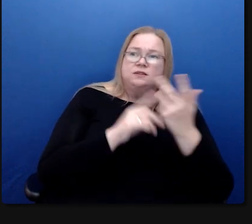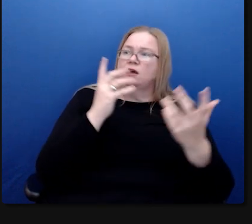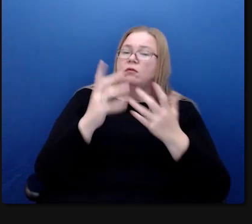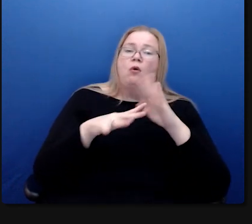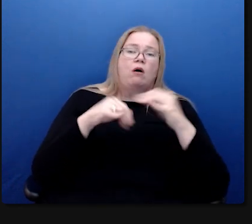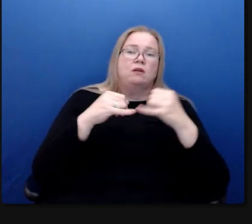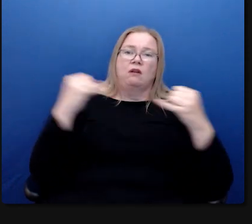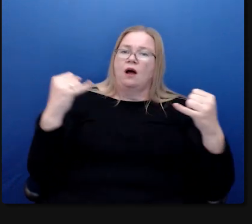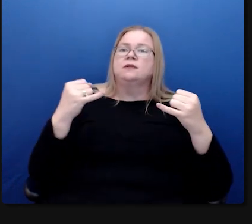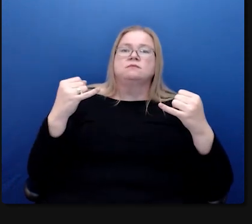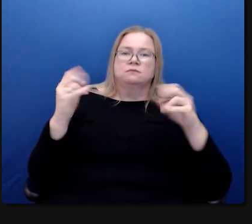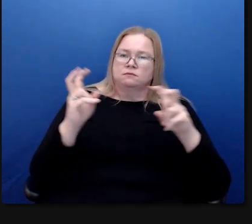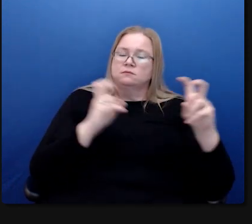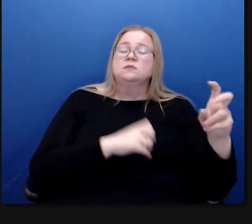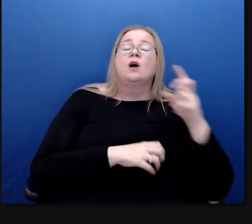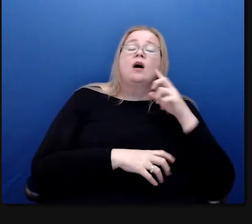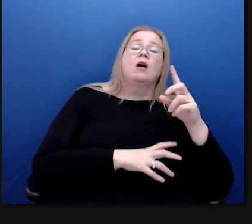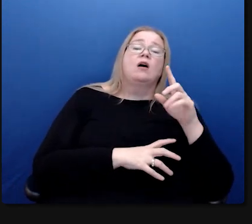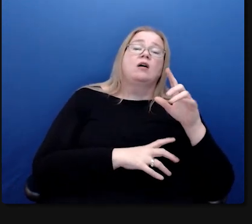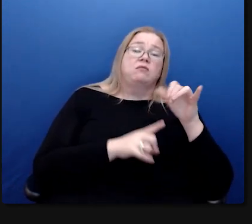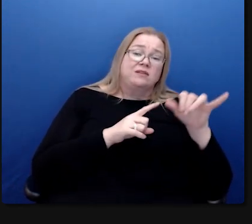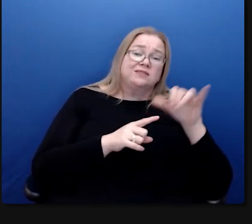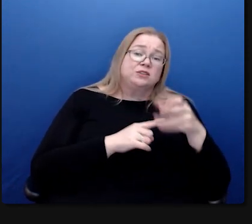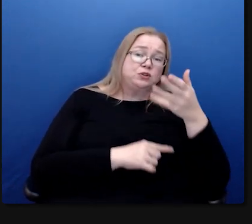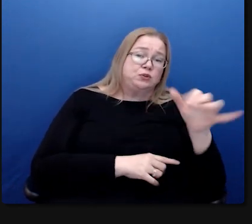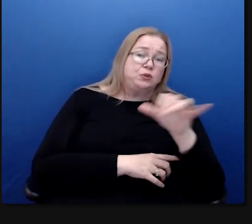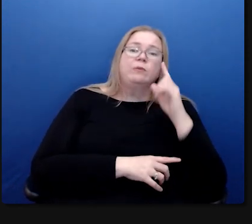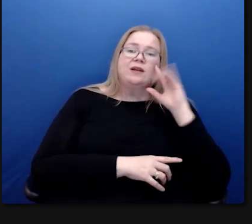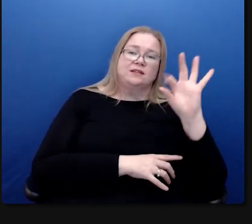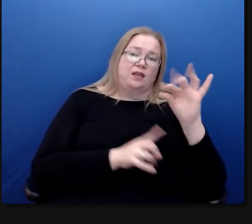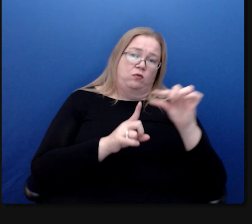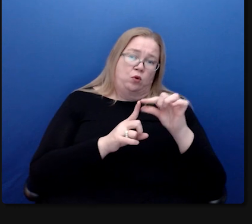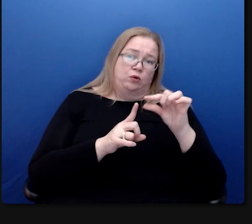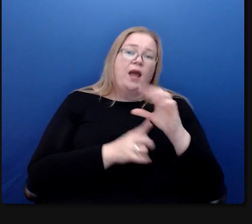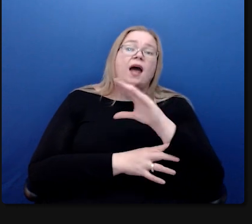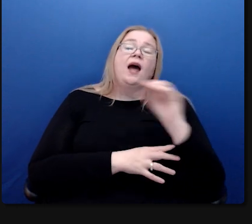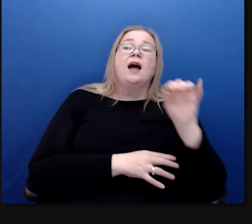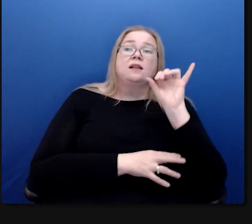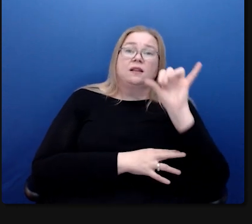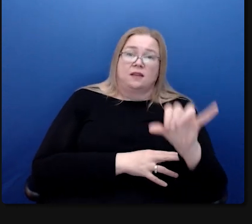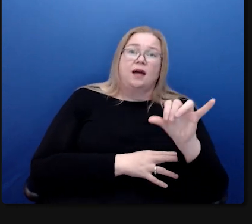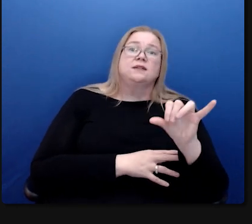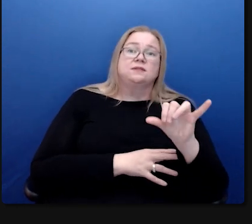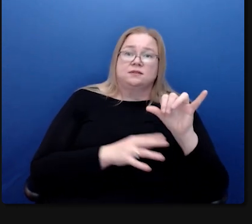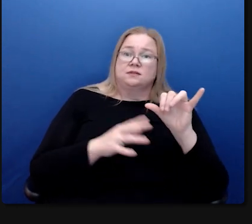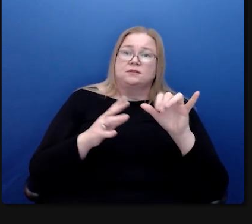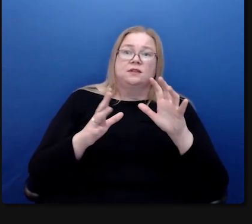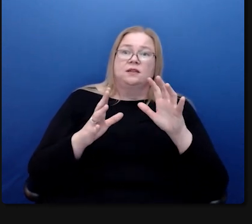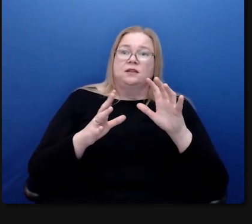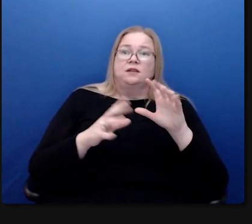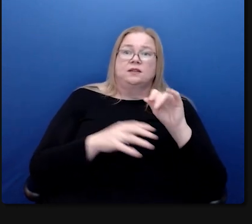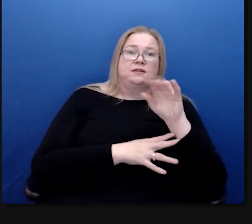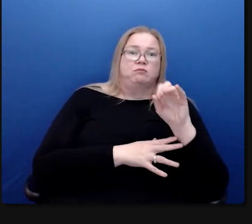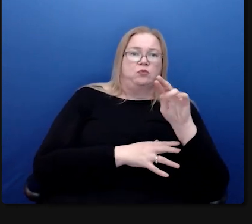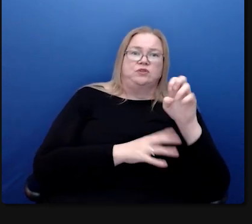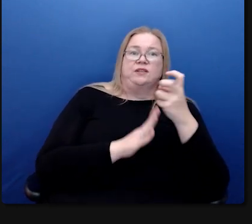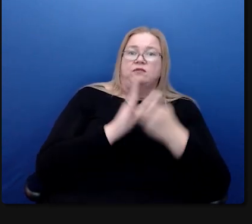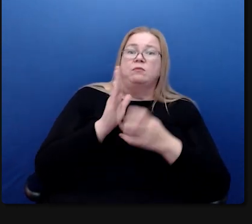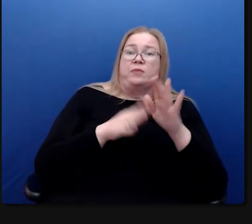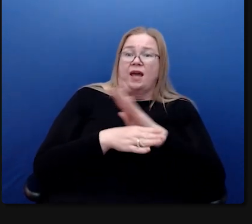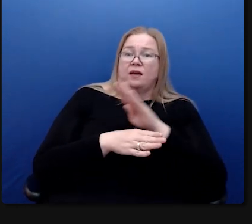our customers are okay with it, right? Or they might say F yeah, right? An expression of excitement. But